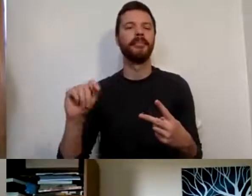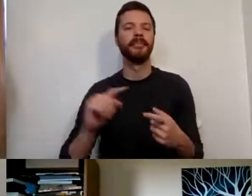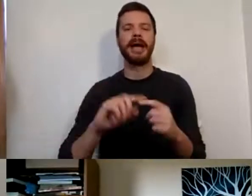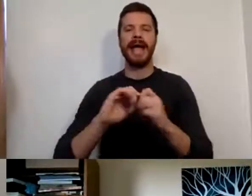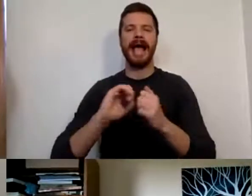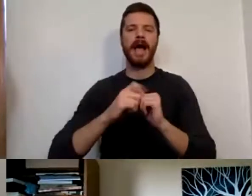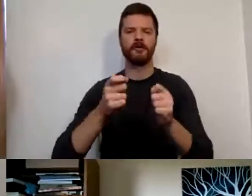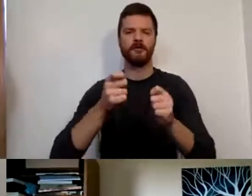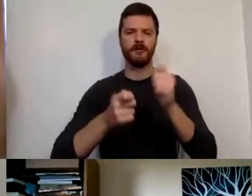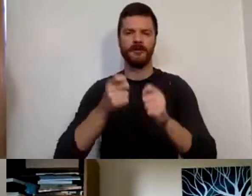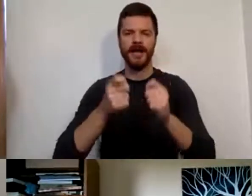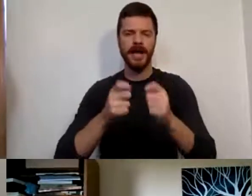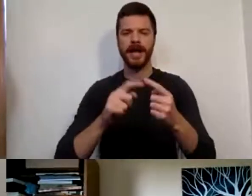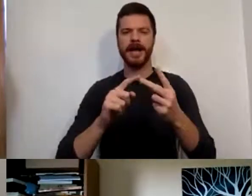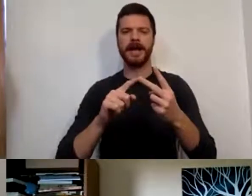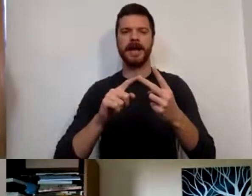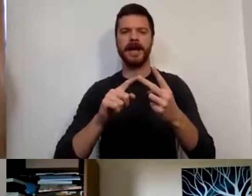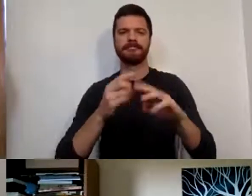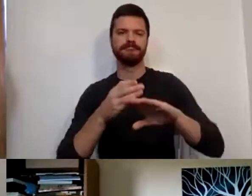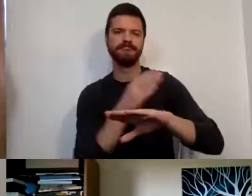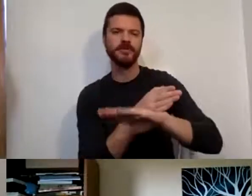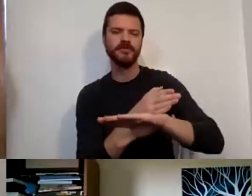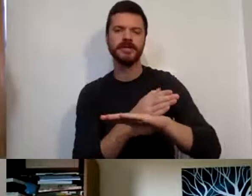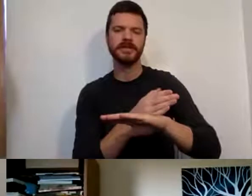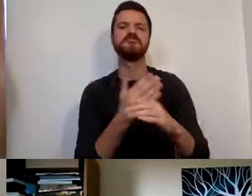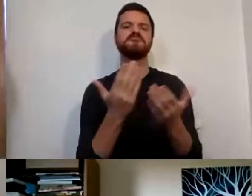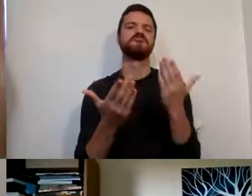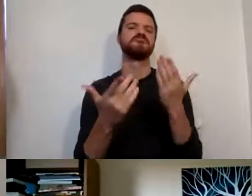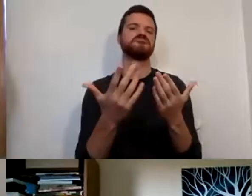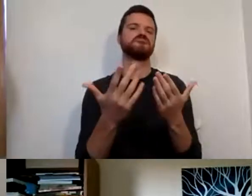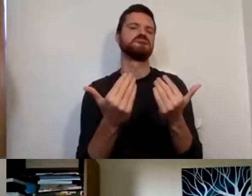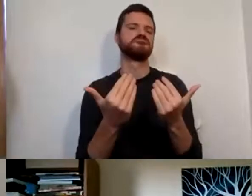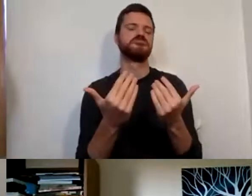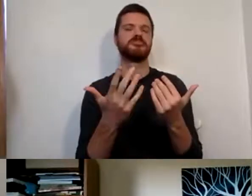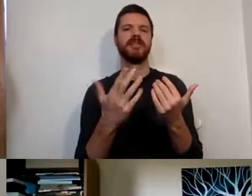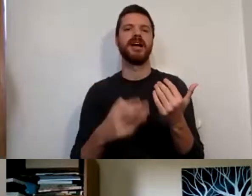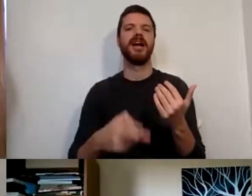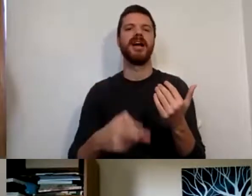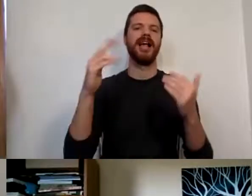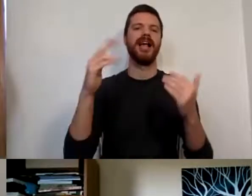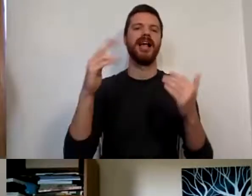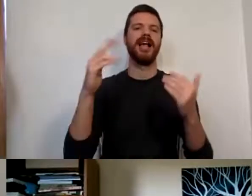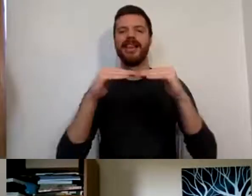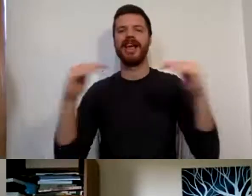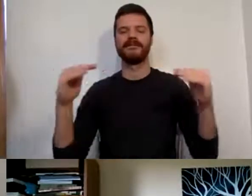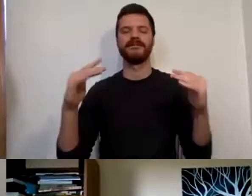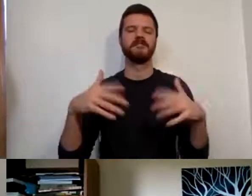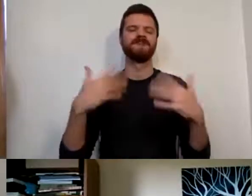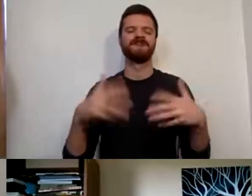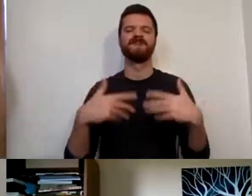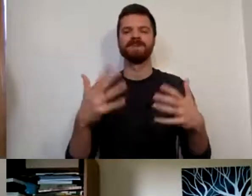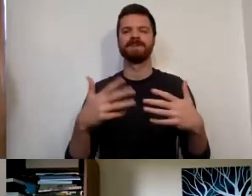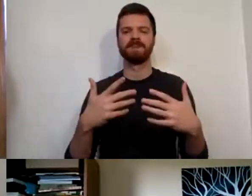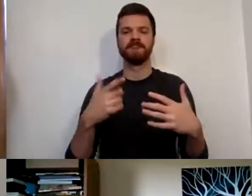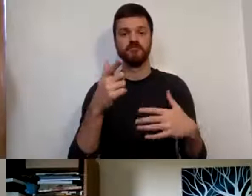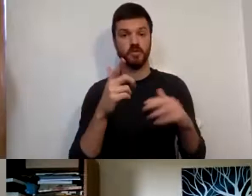made based on your input. And I'm wondering if you could just give us a high level feel for, did you